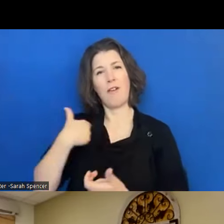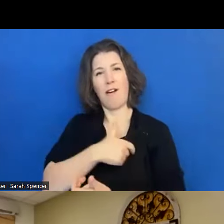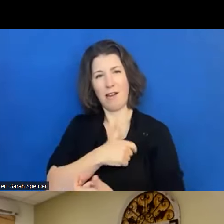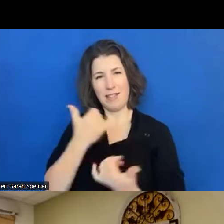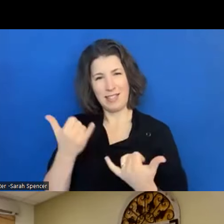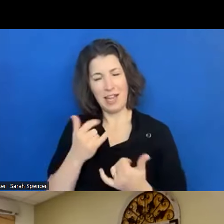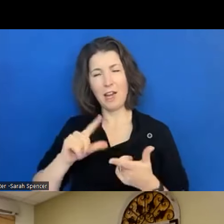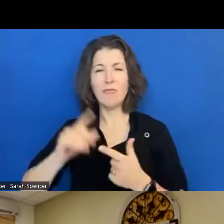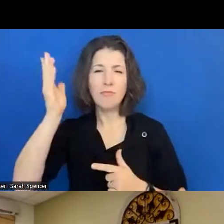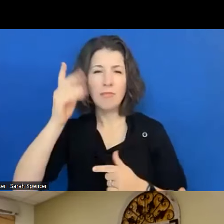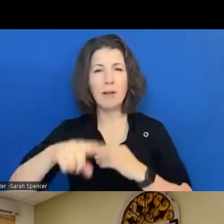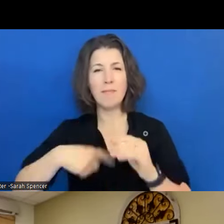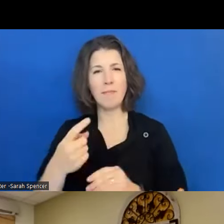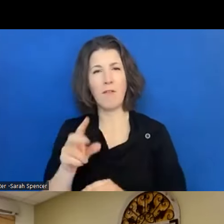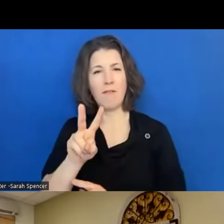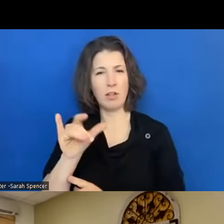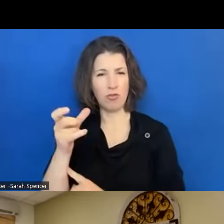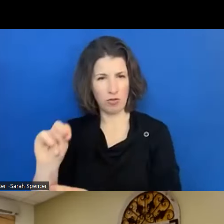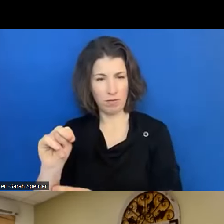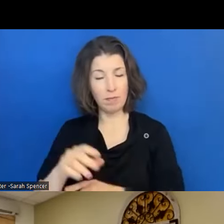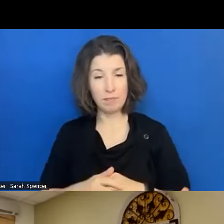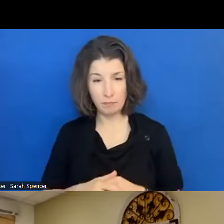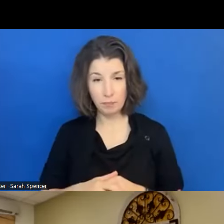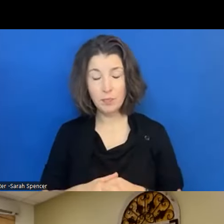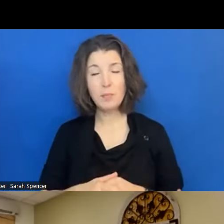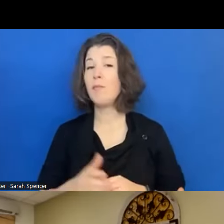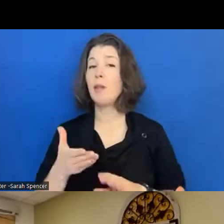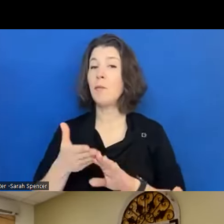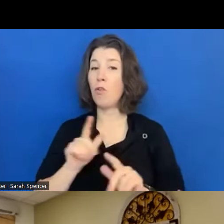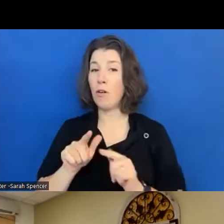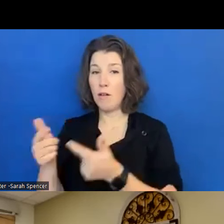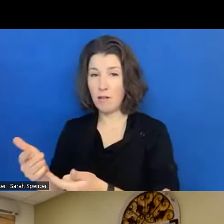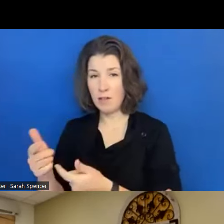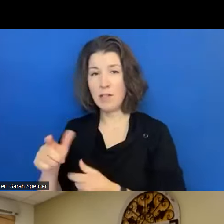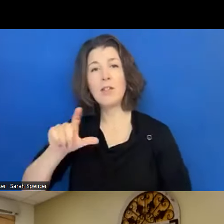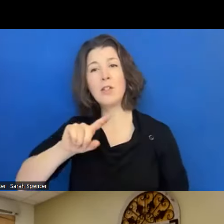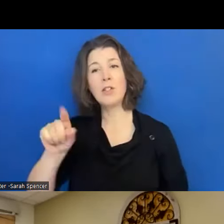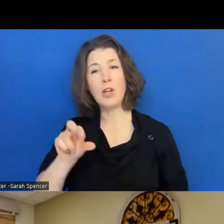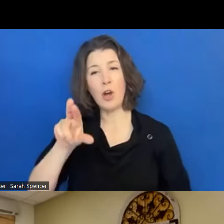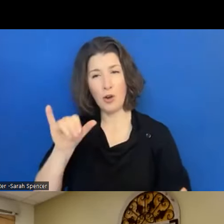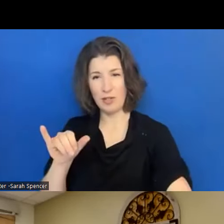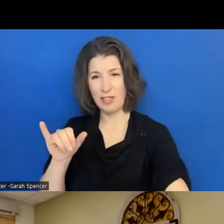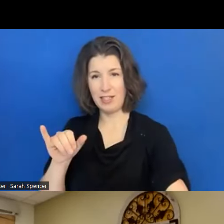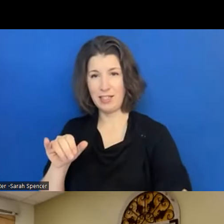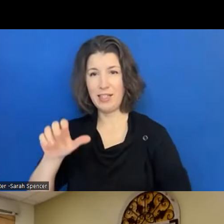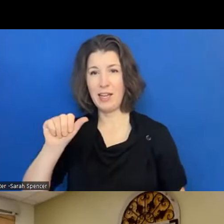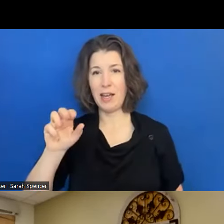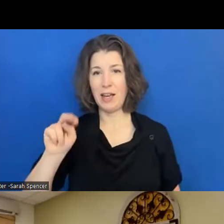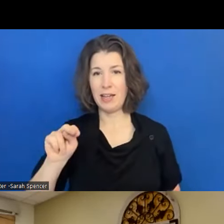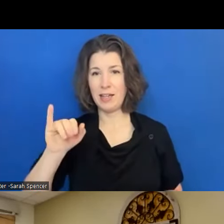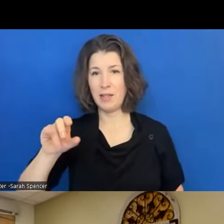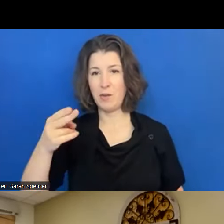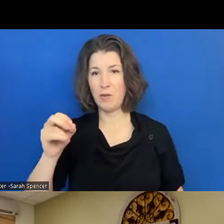vision loss. But before we turn it over to them, Zara Imir-Hosseini, our Disability Program Manager at Mass General, has a few words to